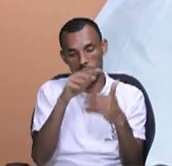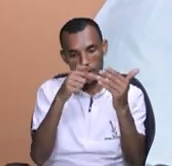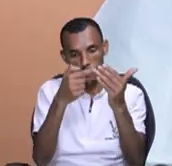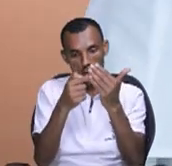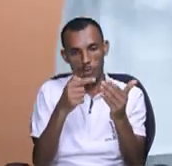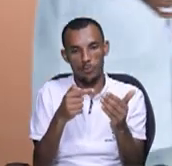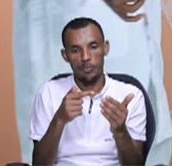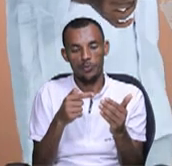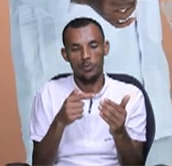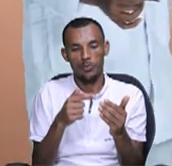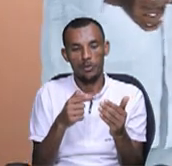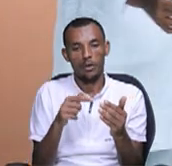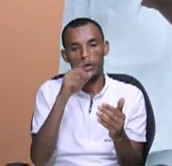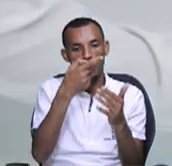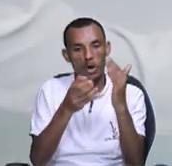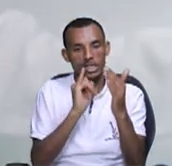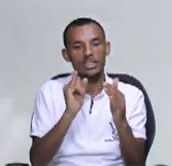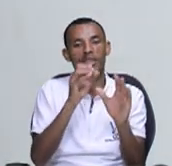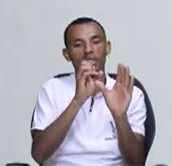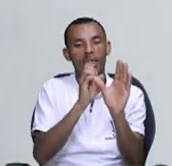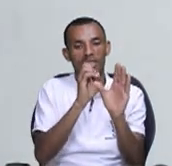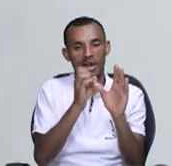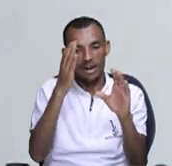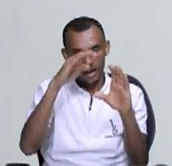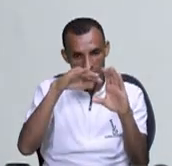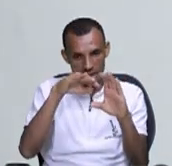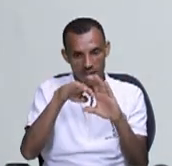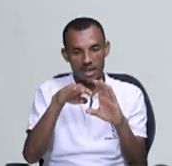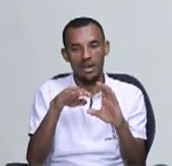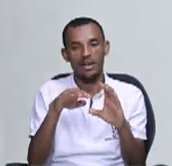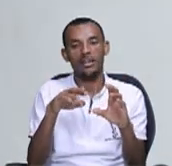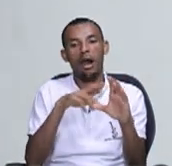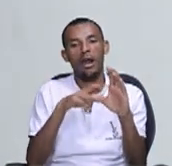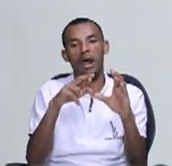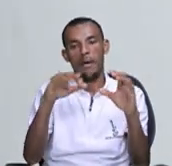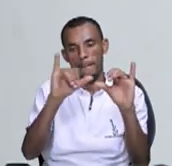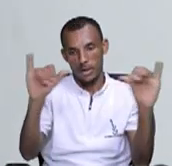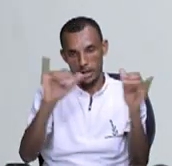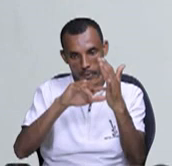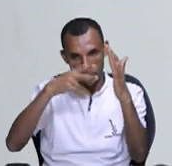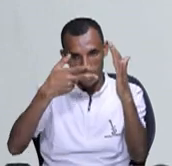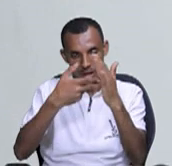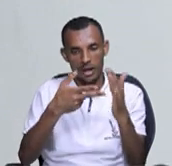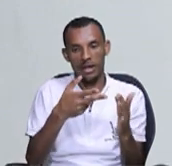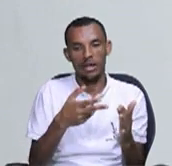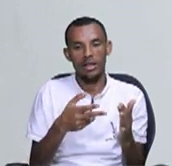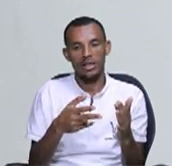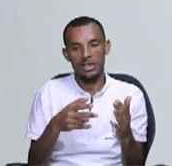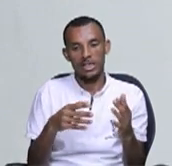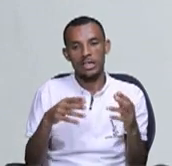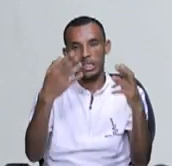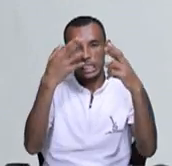Therefore, what is theta in radian measure mean? Theta in radian measure mean